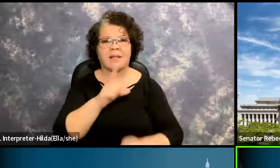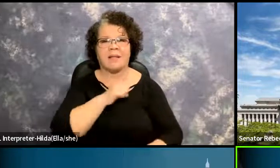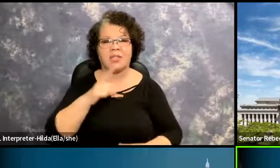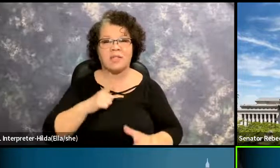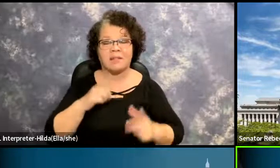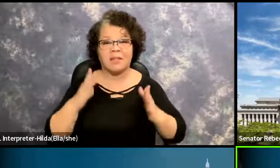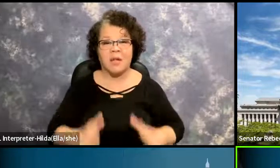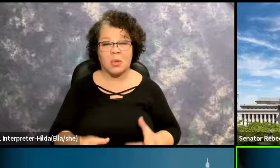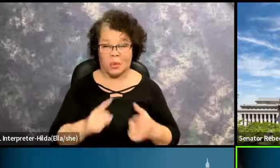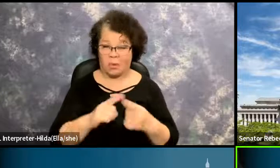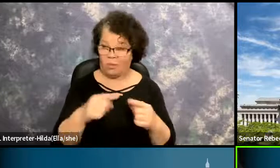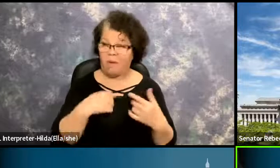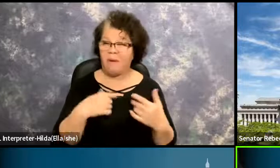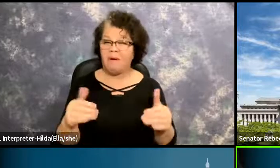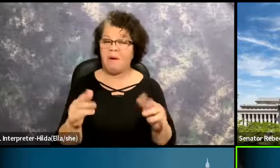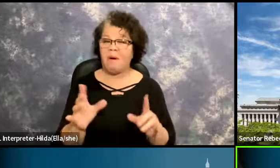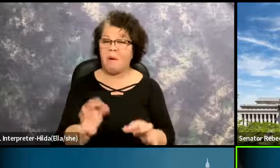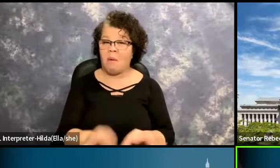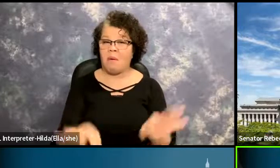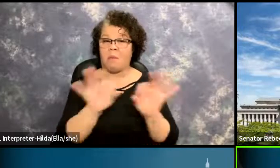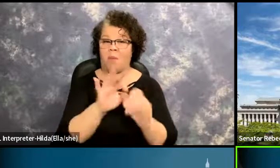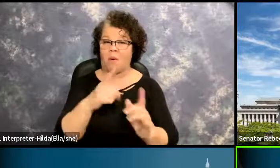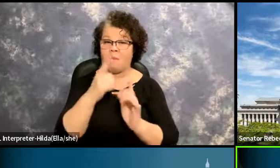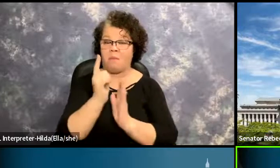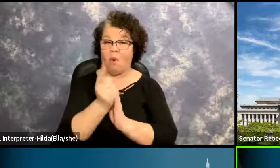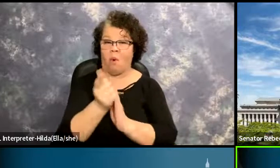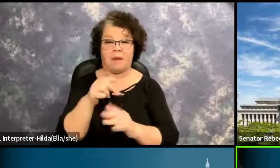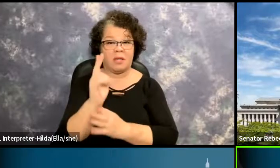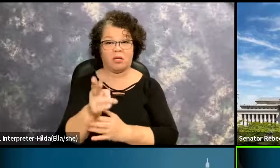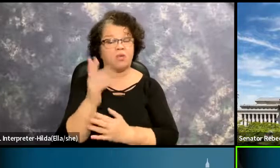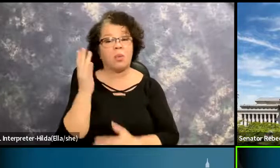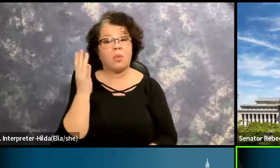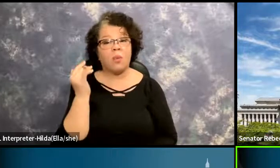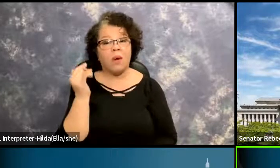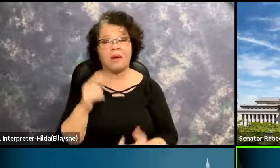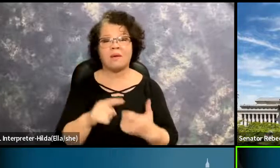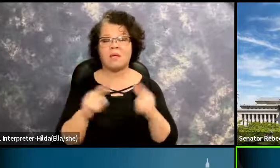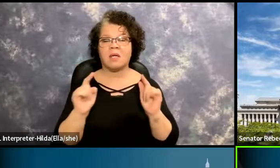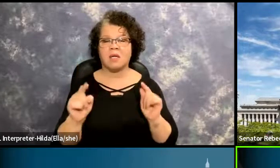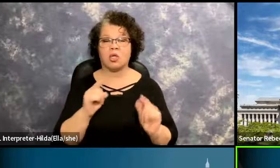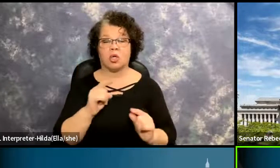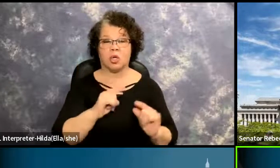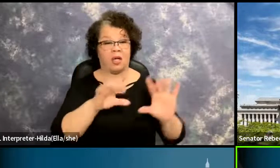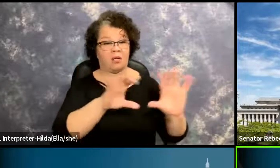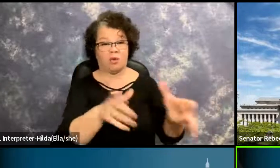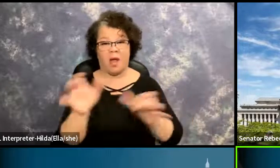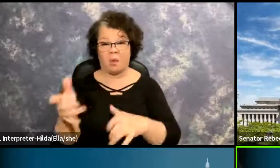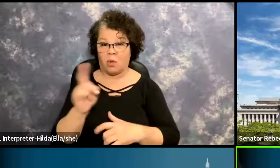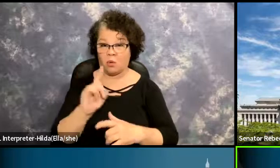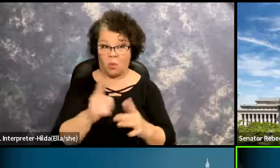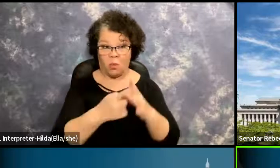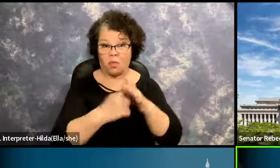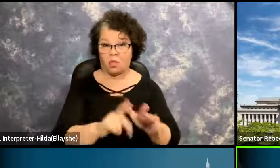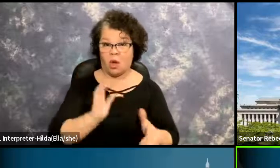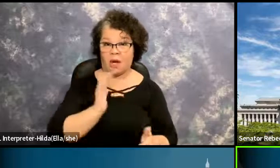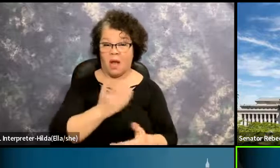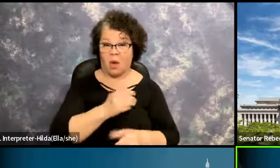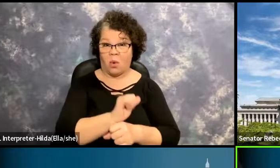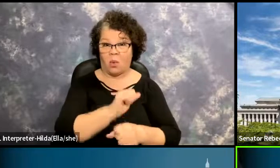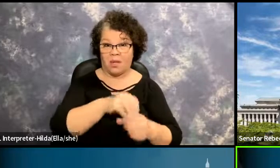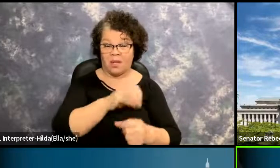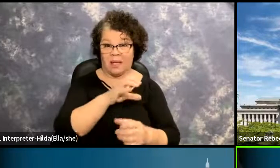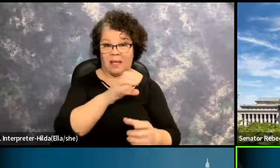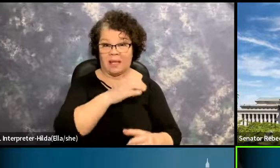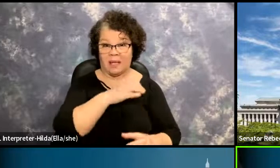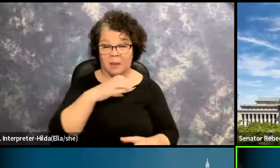we're at a very pivotal moment for two reasons. One, the Chamber of Origins, where each of us started our work in committee, stewarding good policy